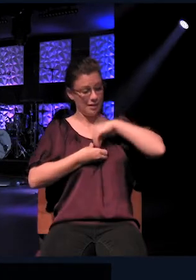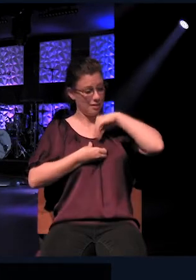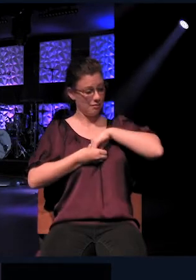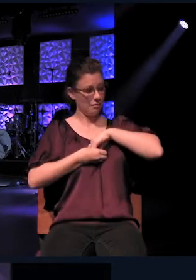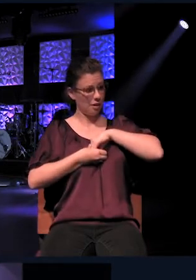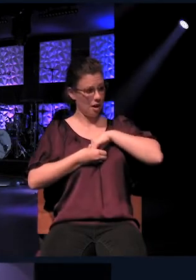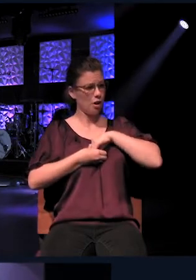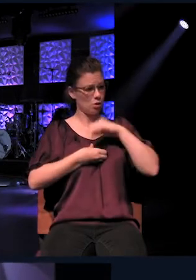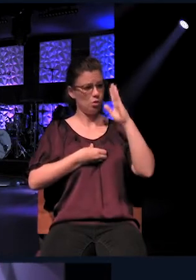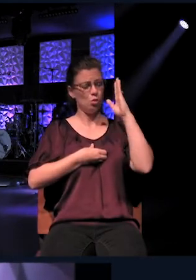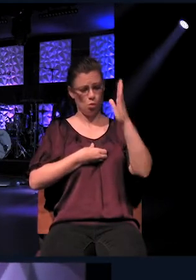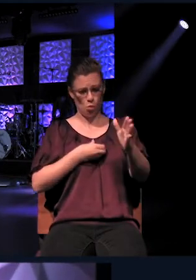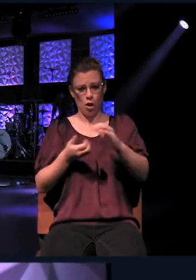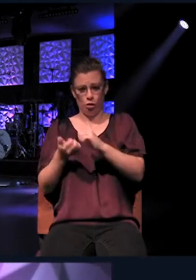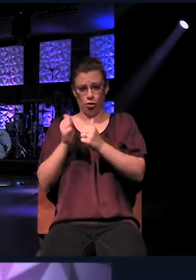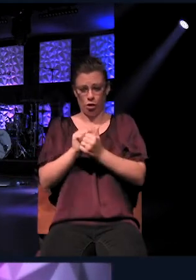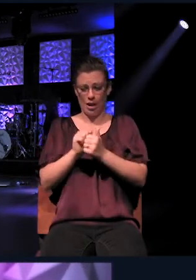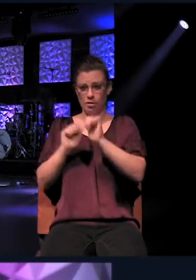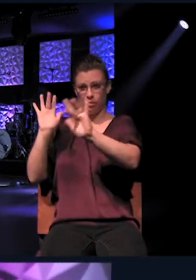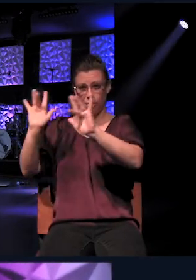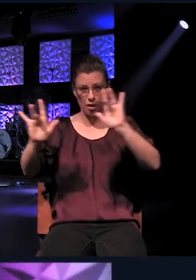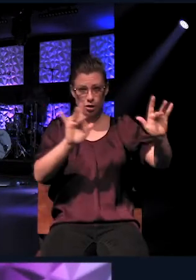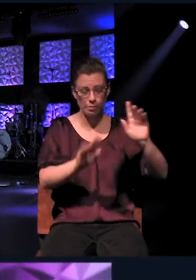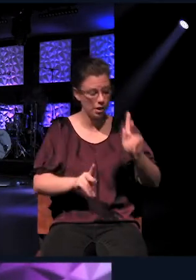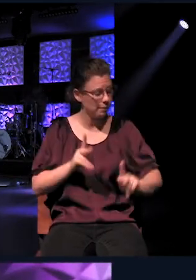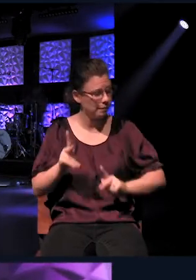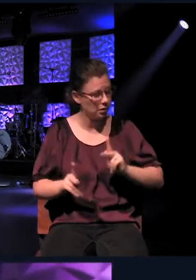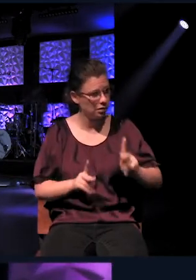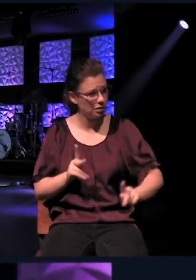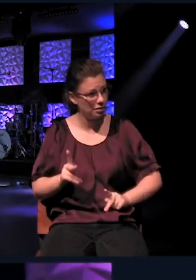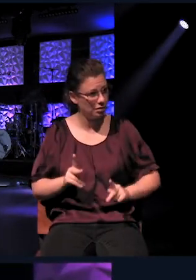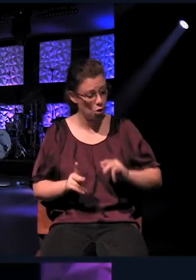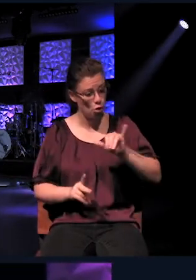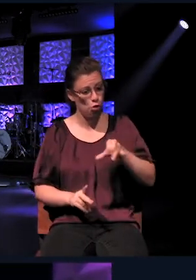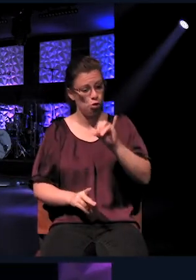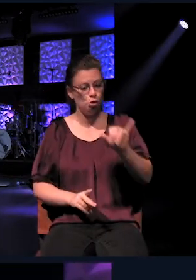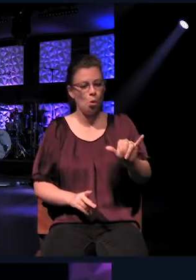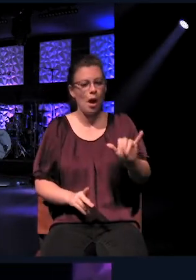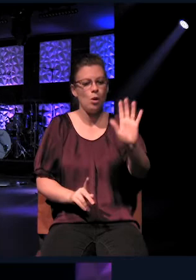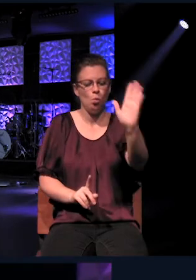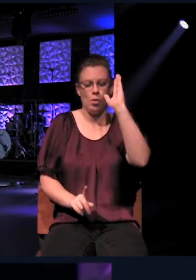lives and those around us, because joy is life-changing when it's genuine.